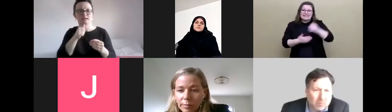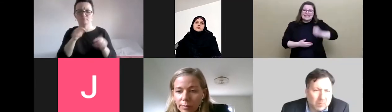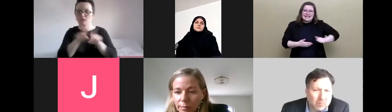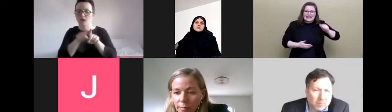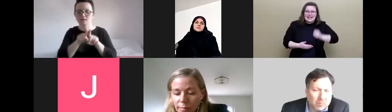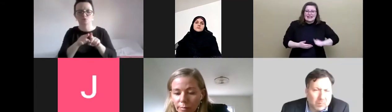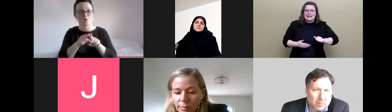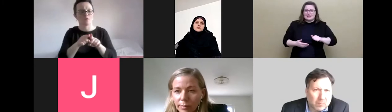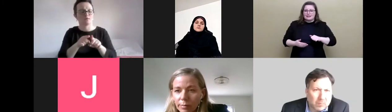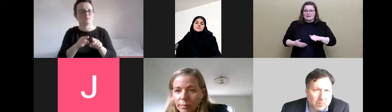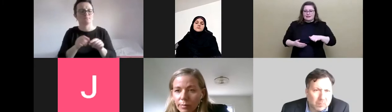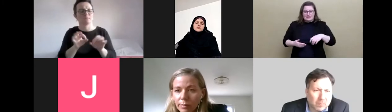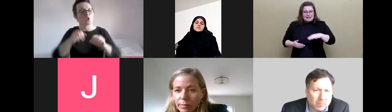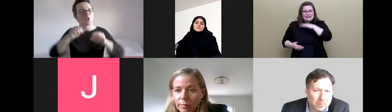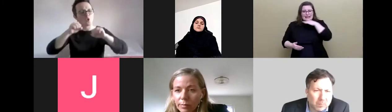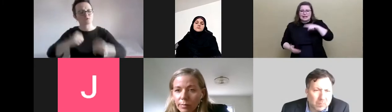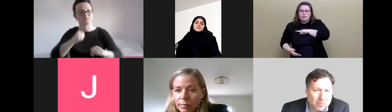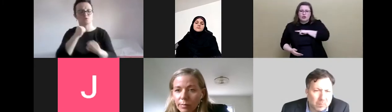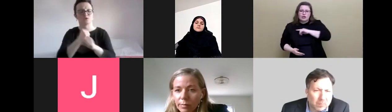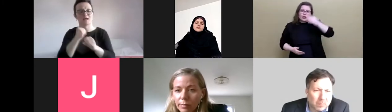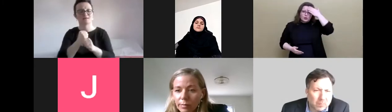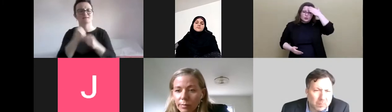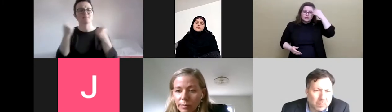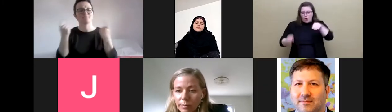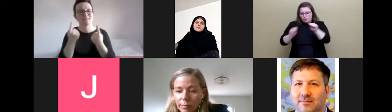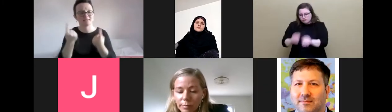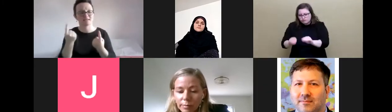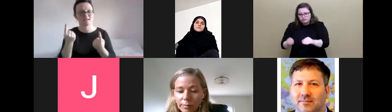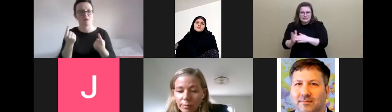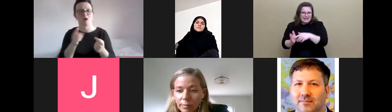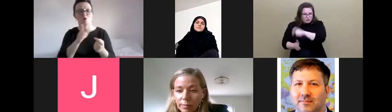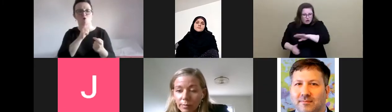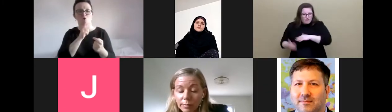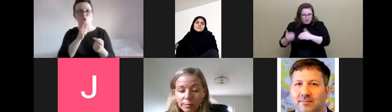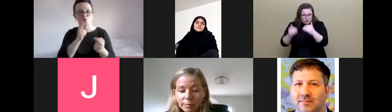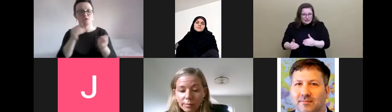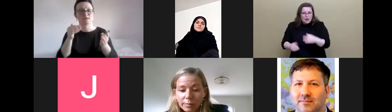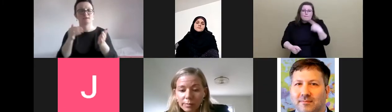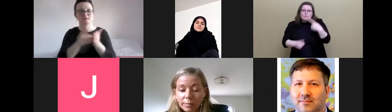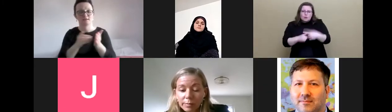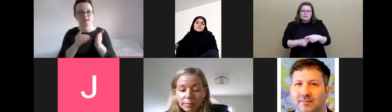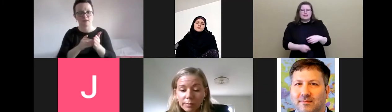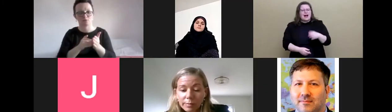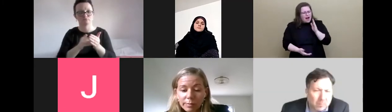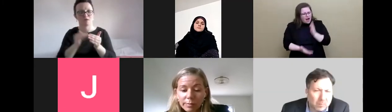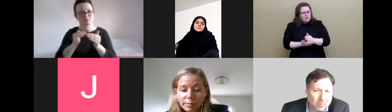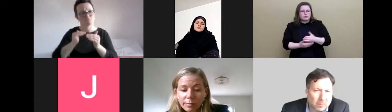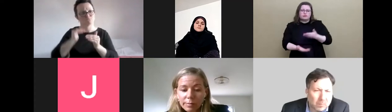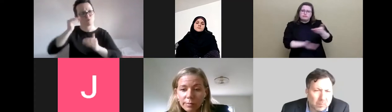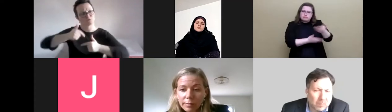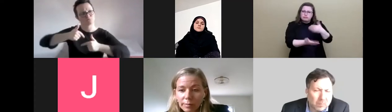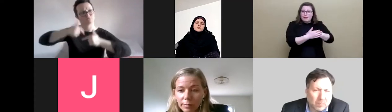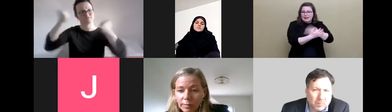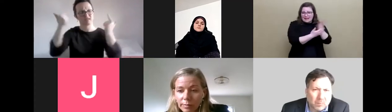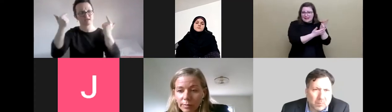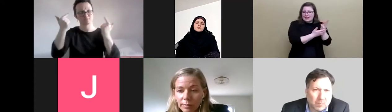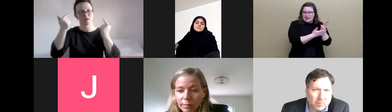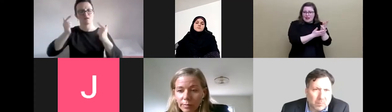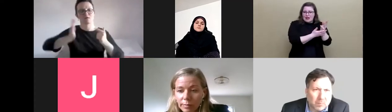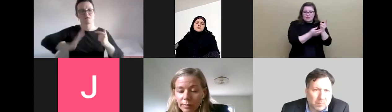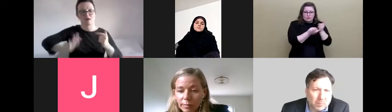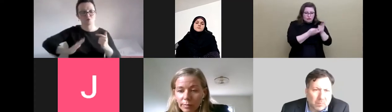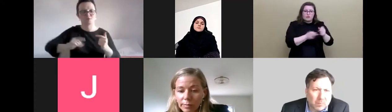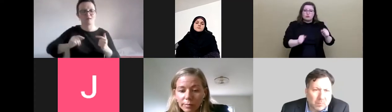adequate training of the disabled, and without serious work with the media that should increase